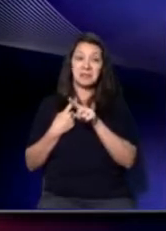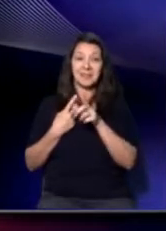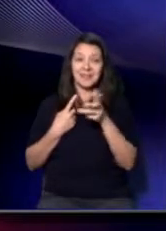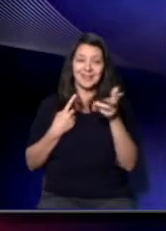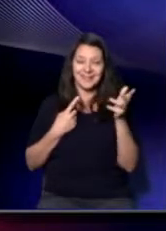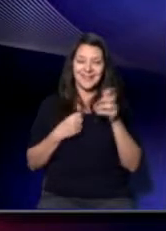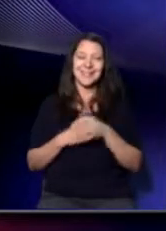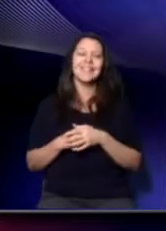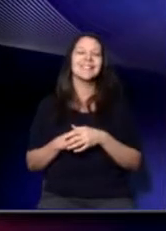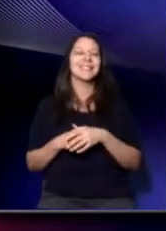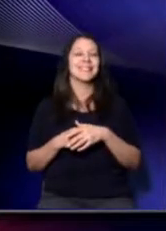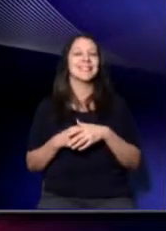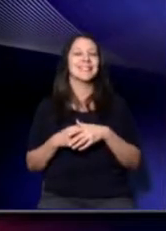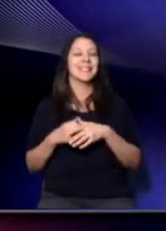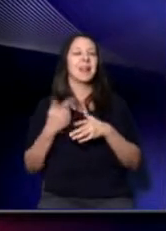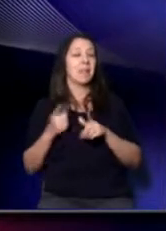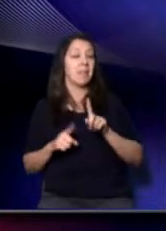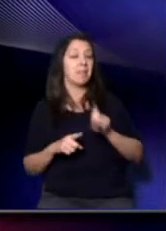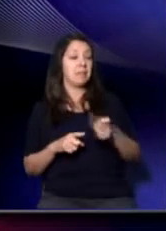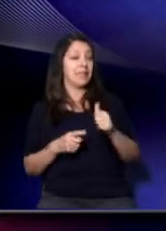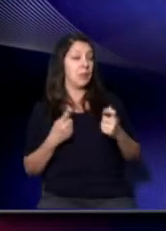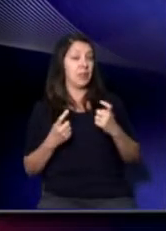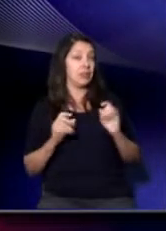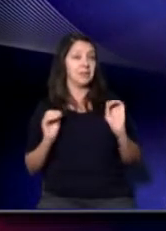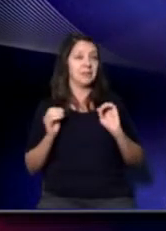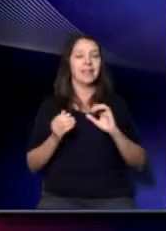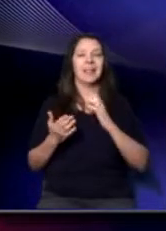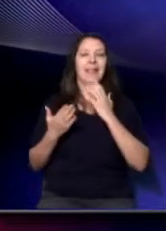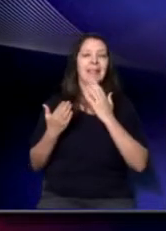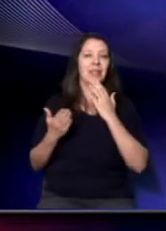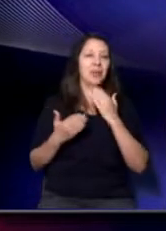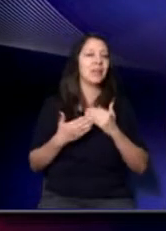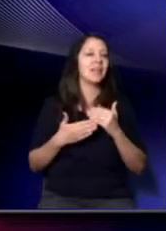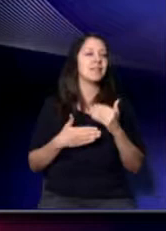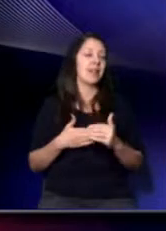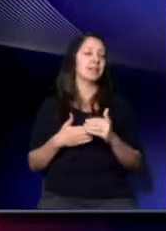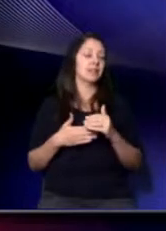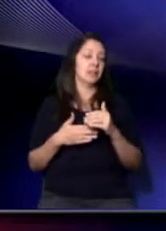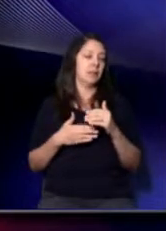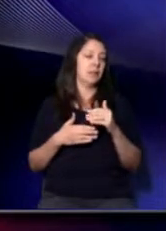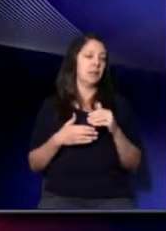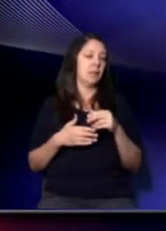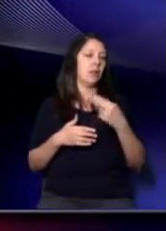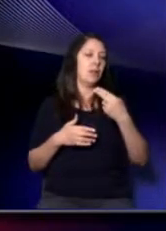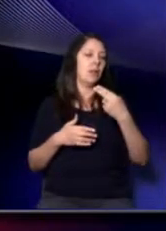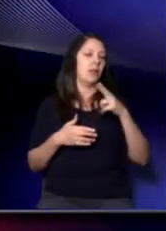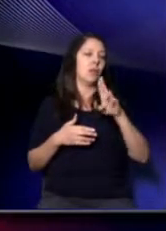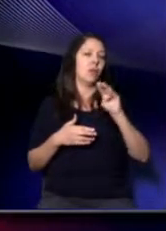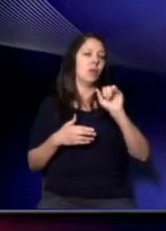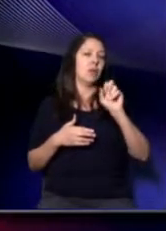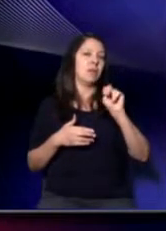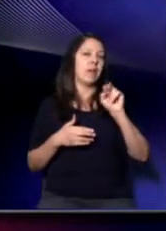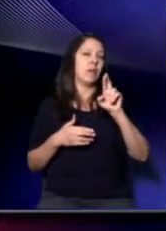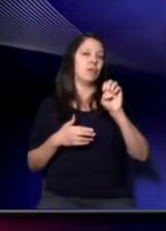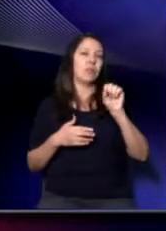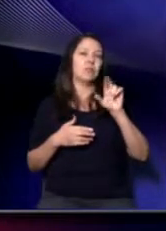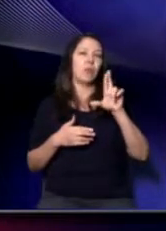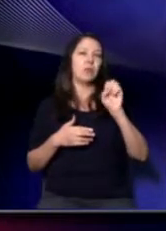Okay, thank you very much. Any questions? Thank you. Thank you. Next is human resources, Anita Bates.